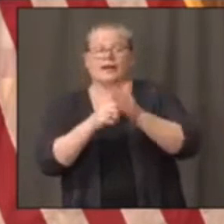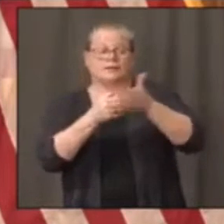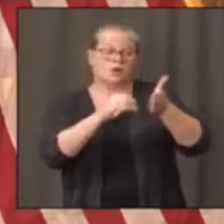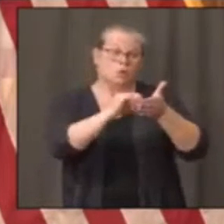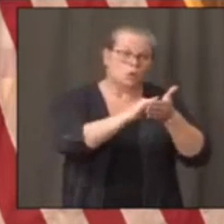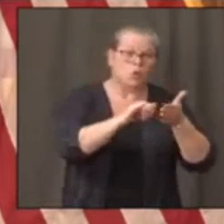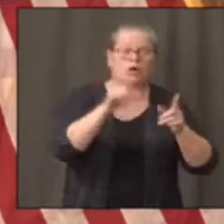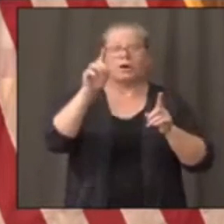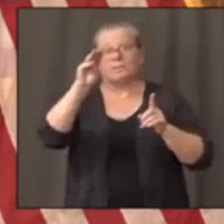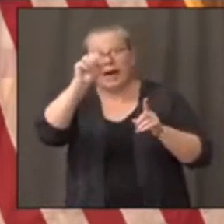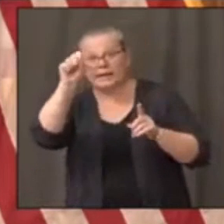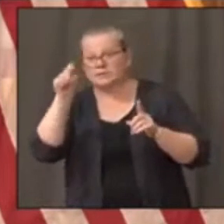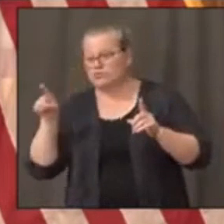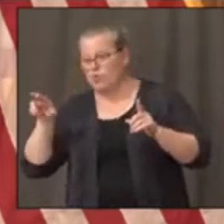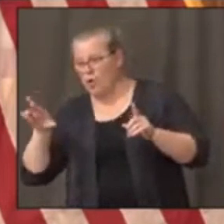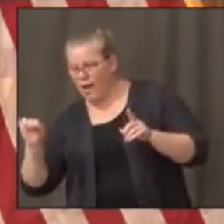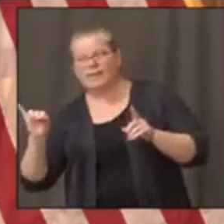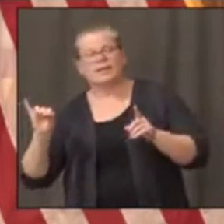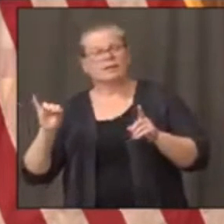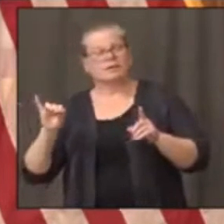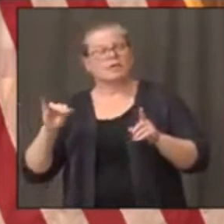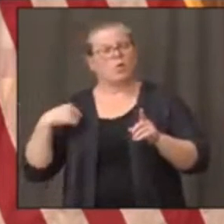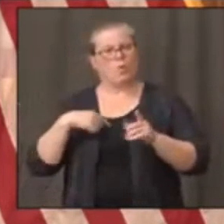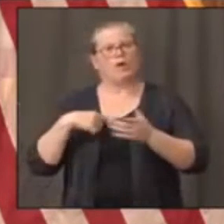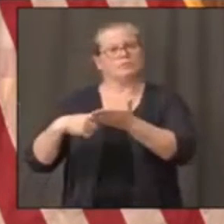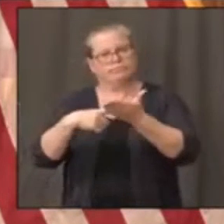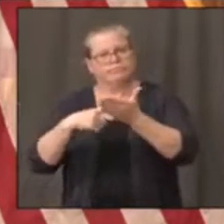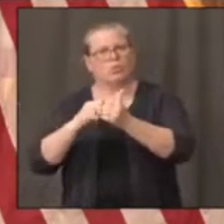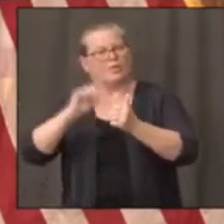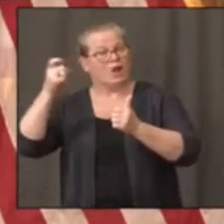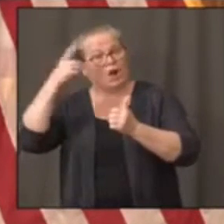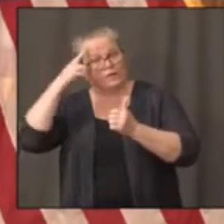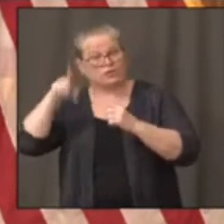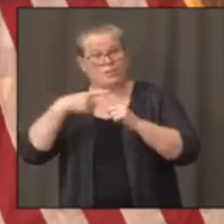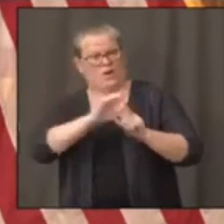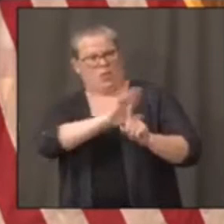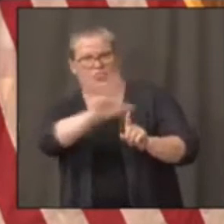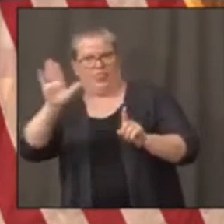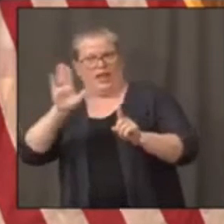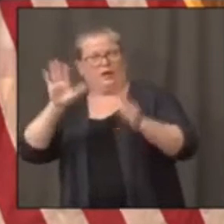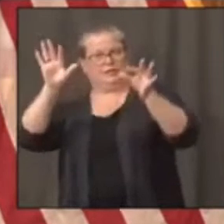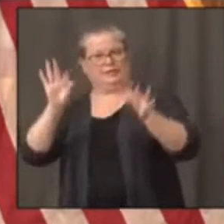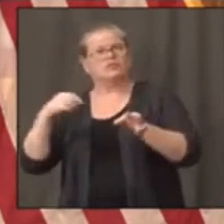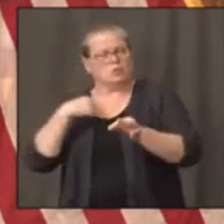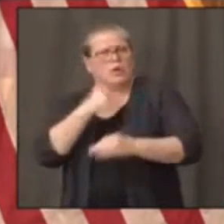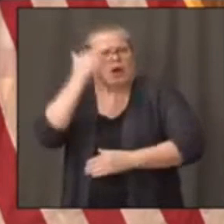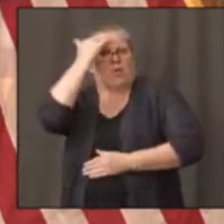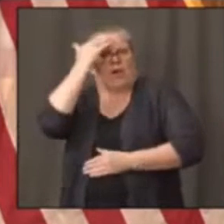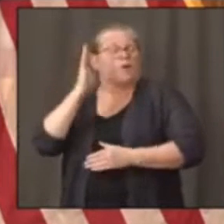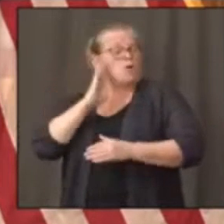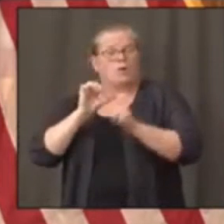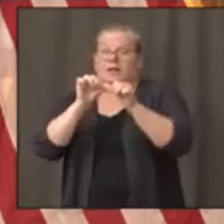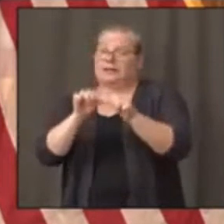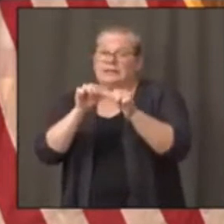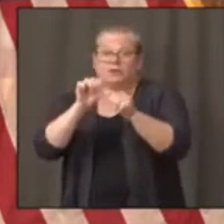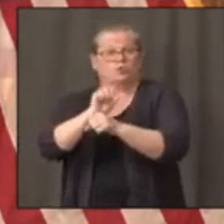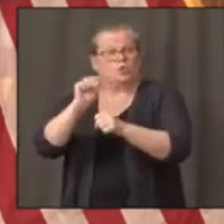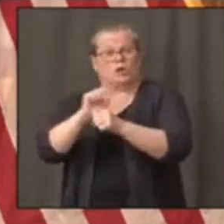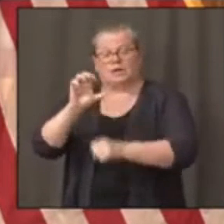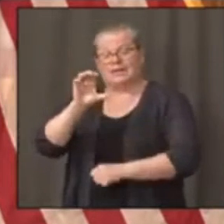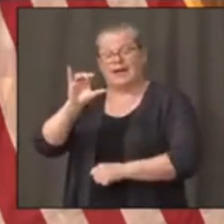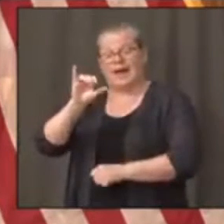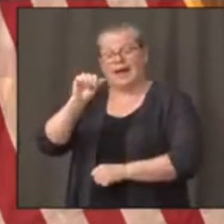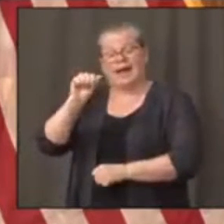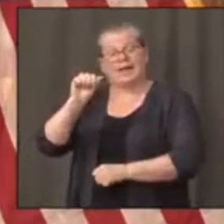been in conversations directly with those governor's office about those actions. So we will be continuing to work with the CIAC as we look